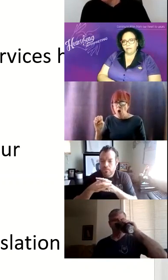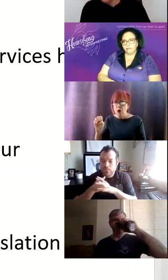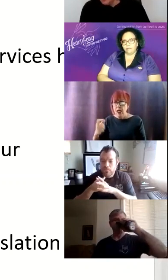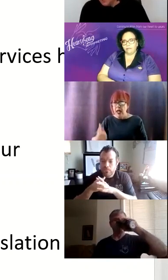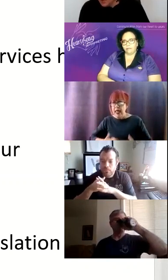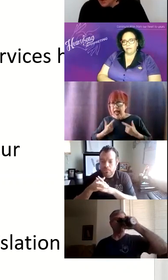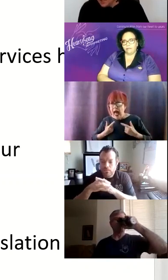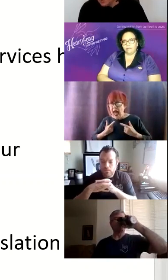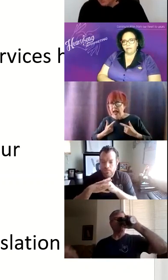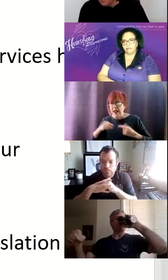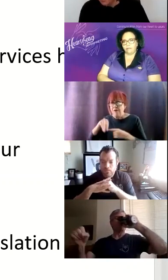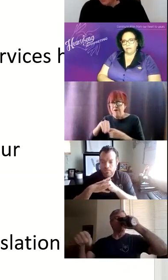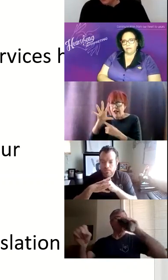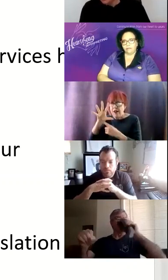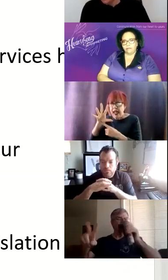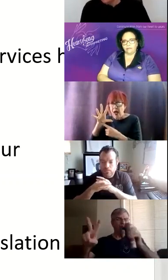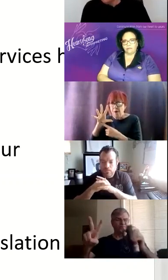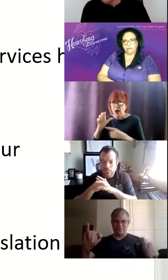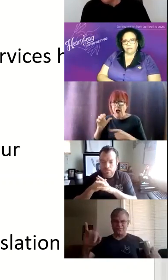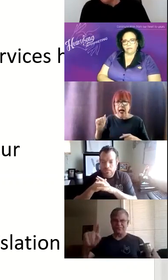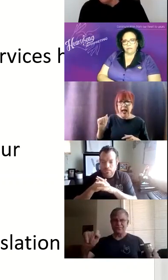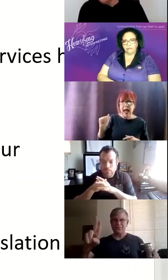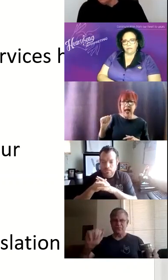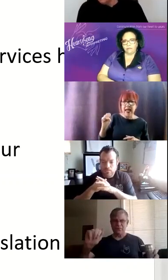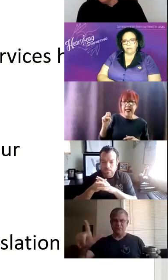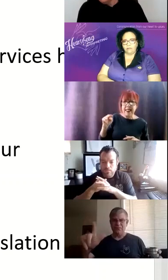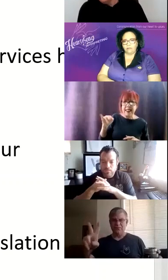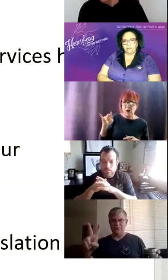is this asynchronous?